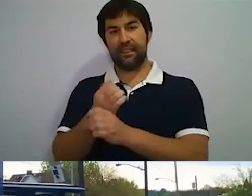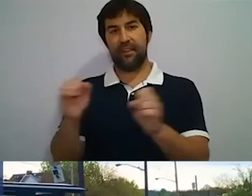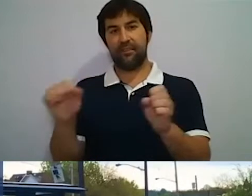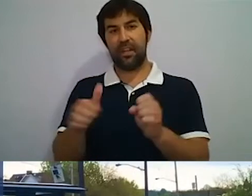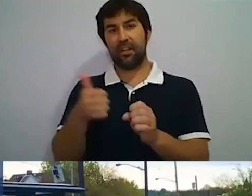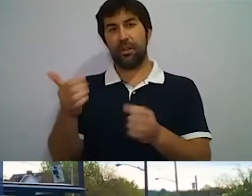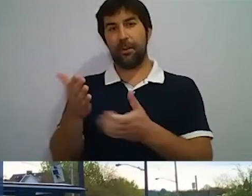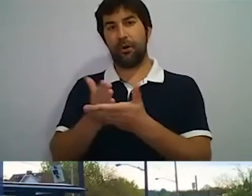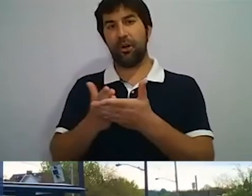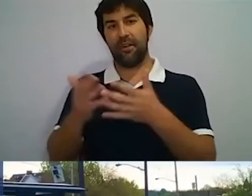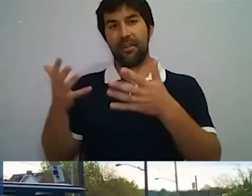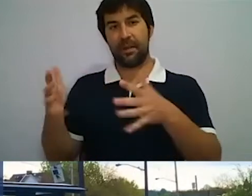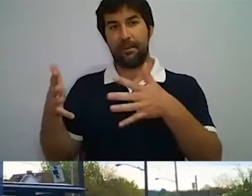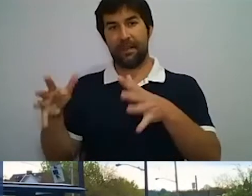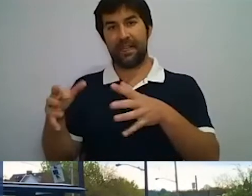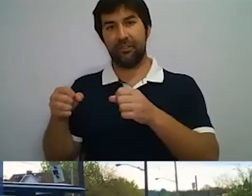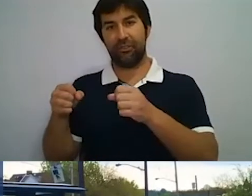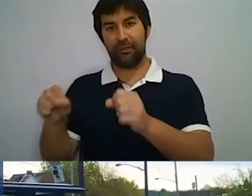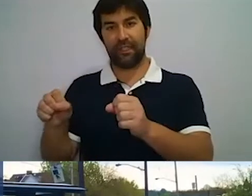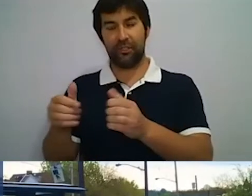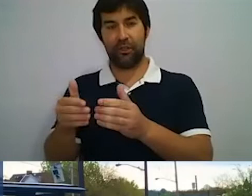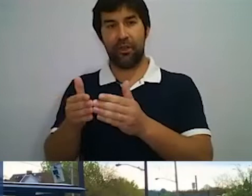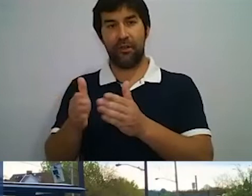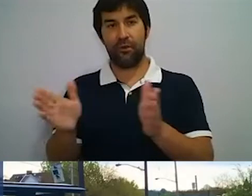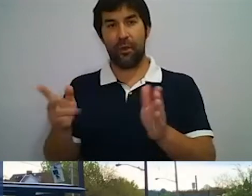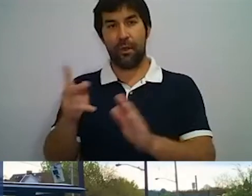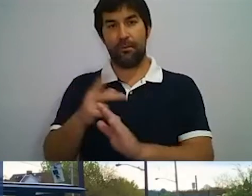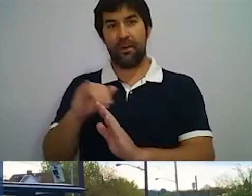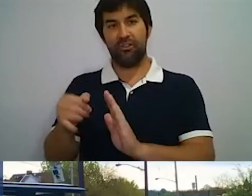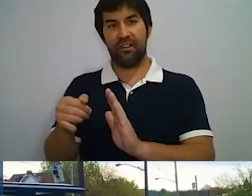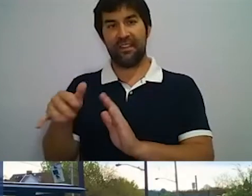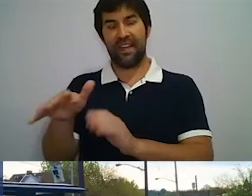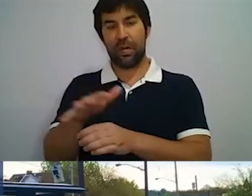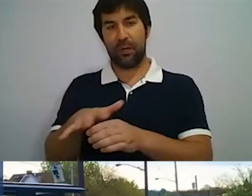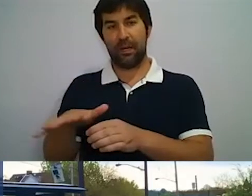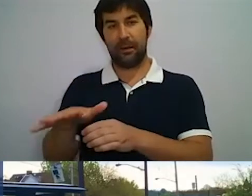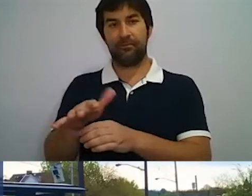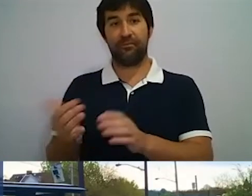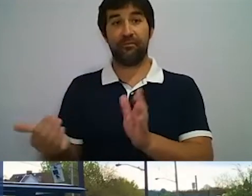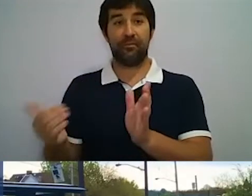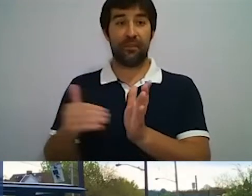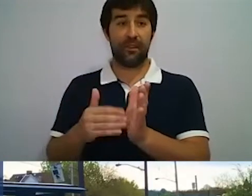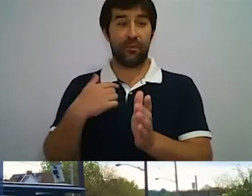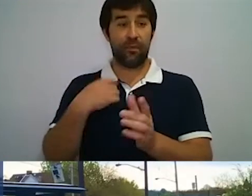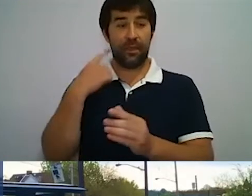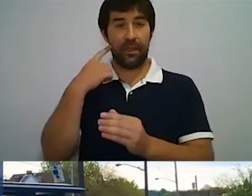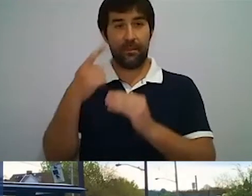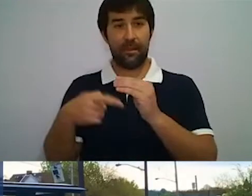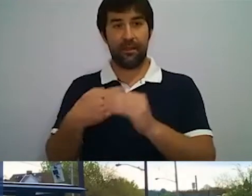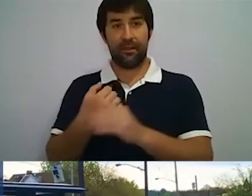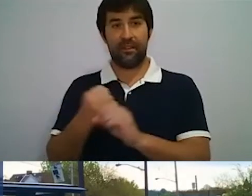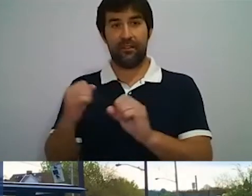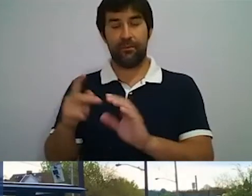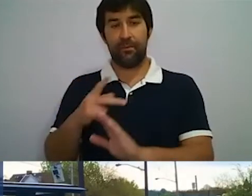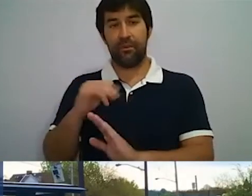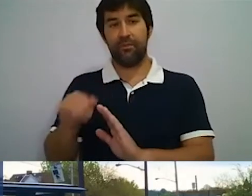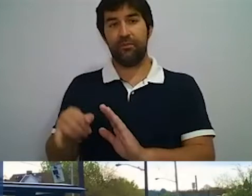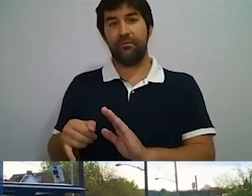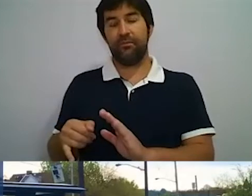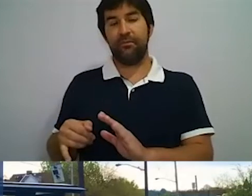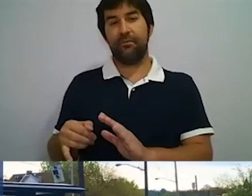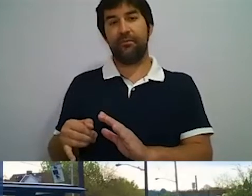capital budget process. So they're set by the mayor. They help the departments understand what the mayor is looking for, and they're shared with department